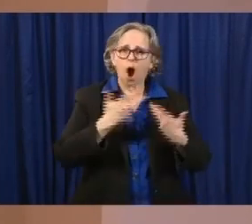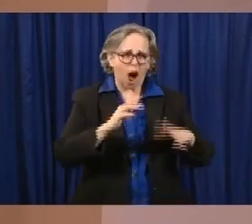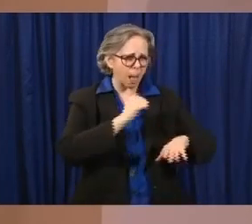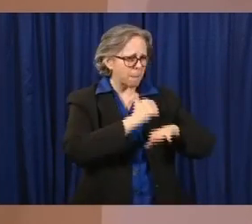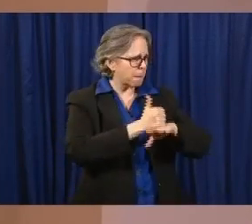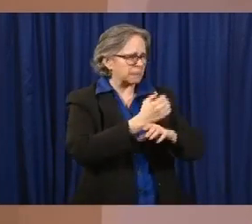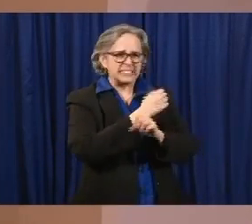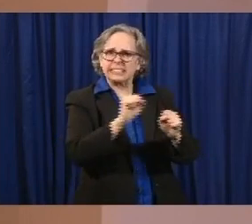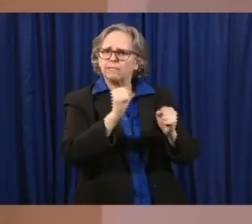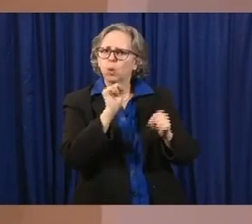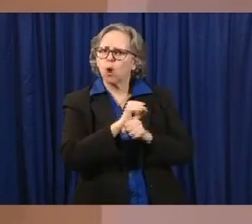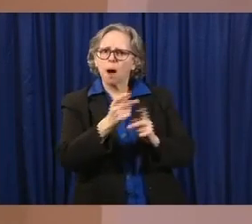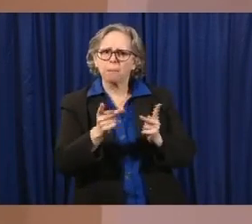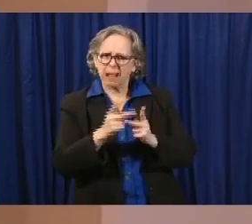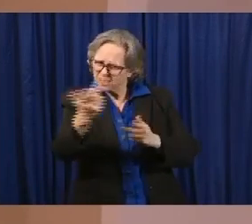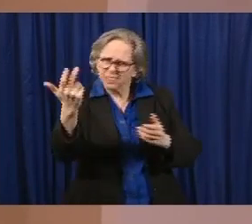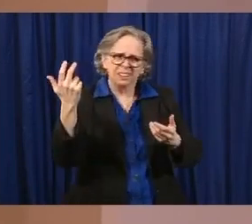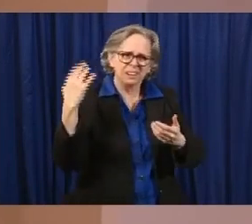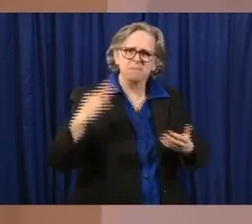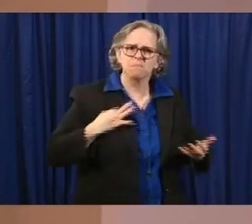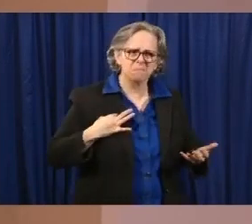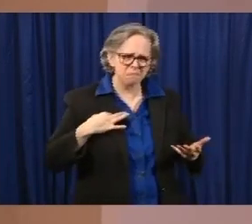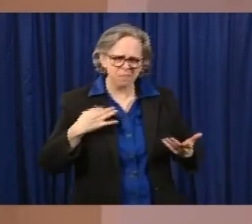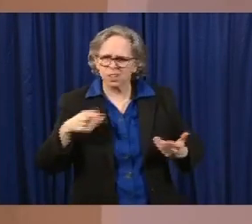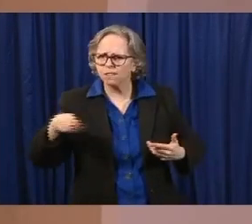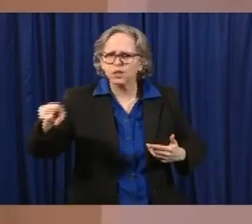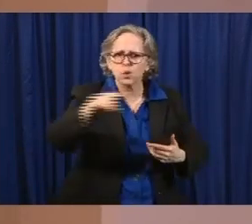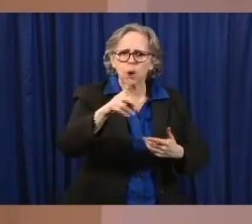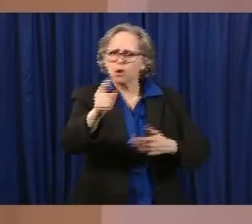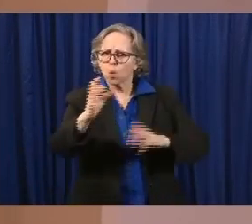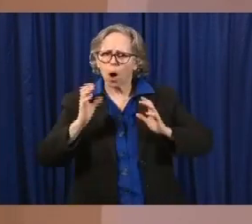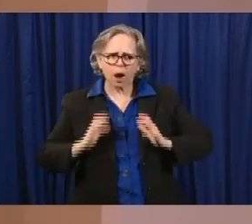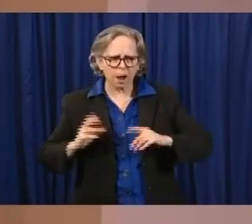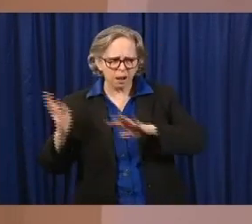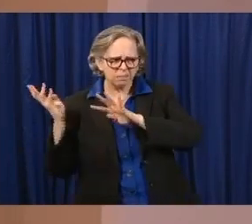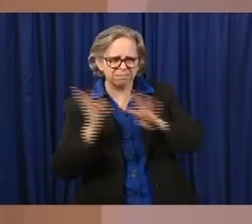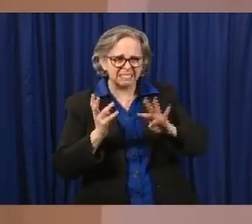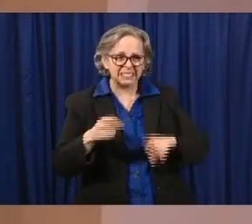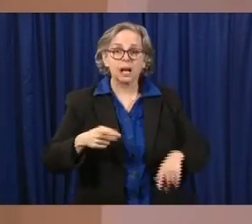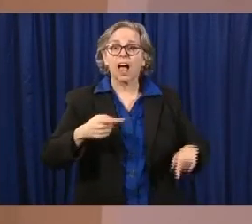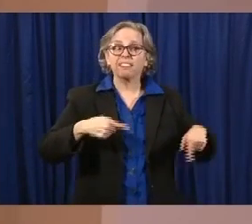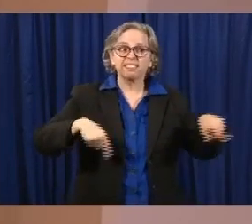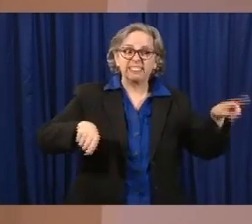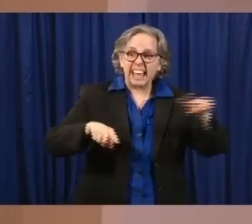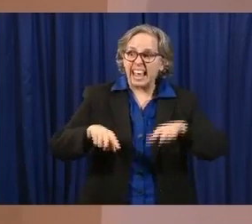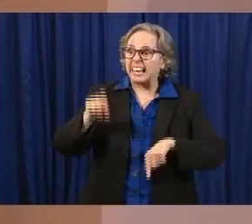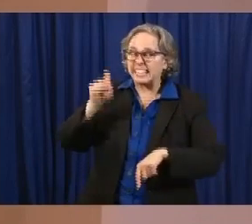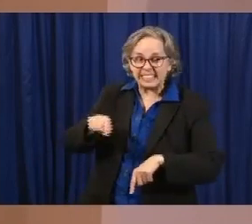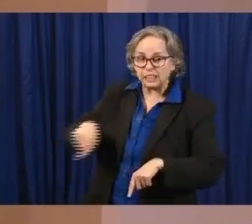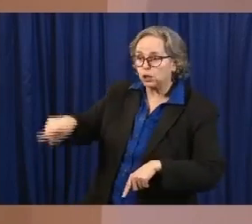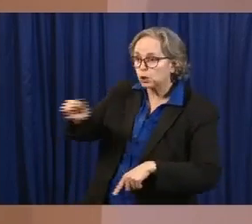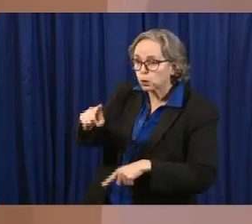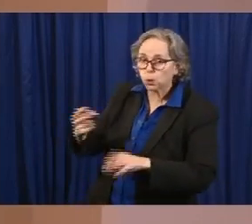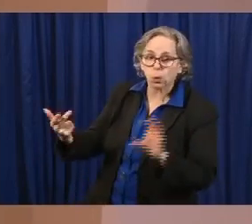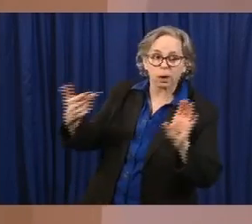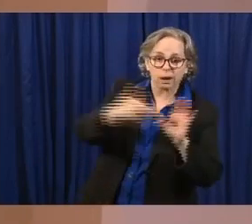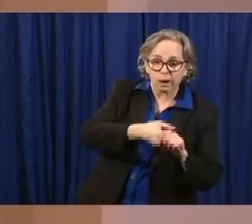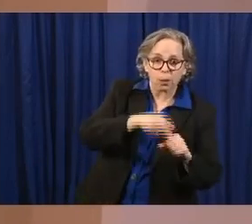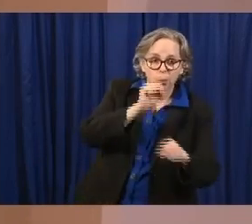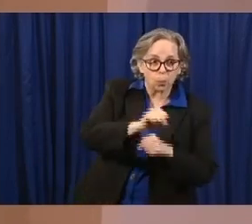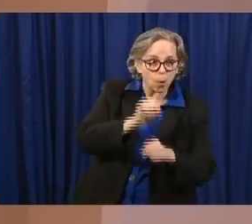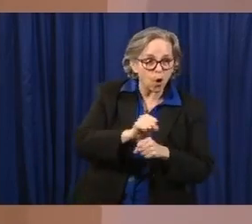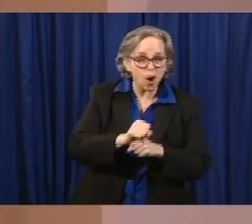customers, and we need you, if you can answer the call, to go to work with one of